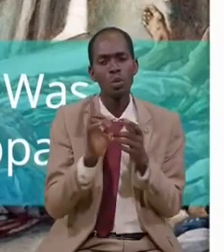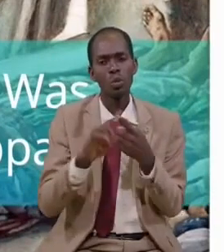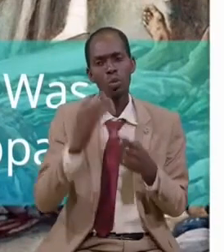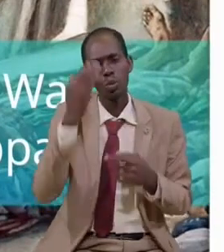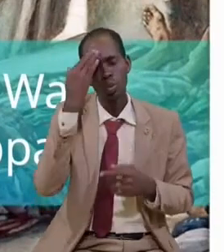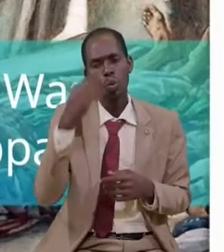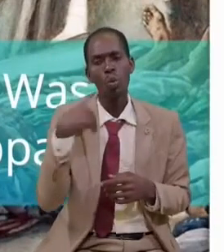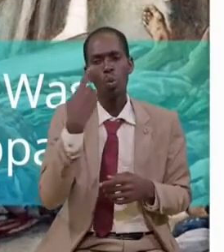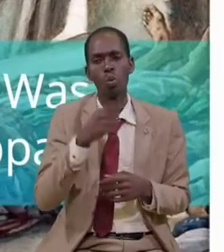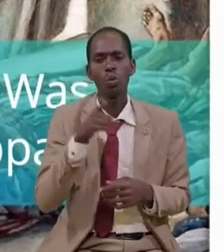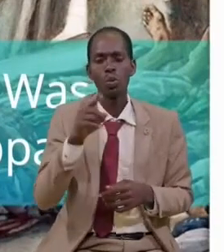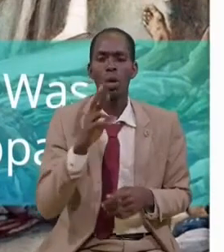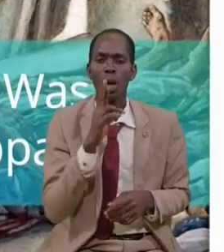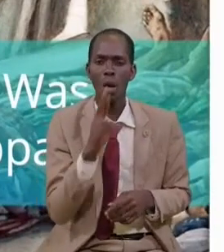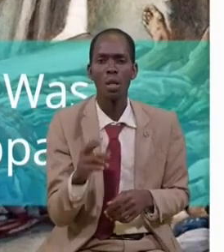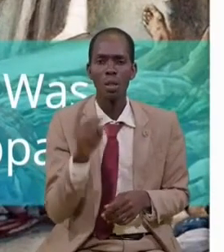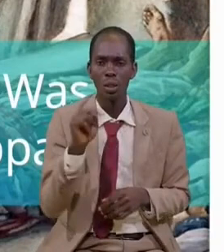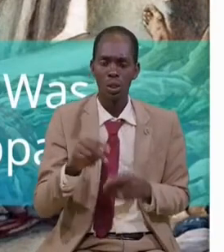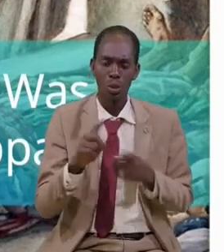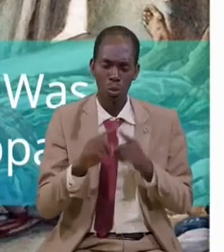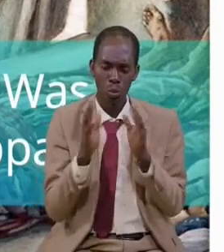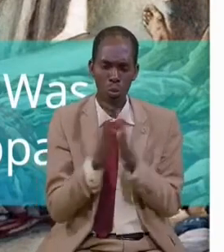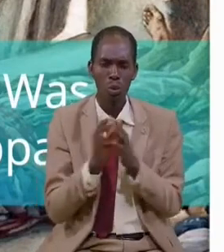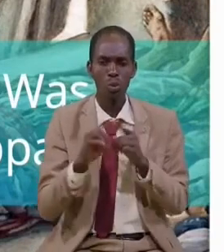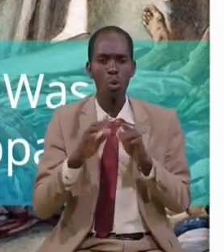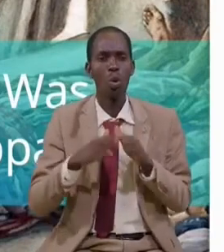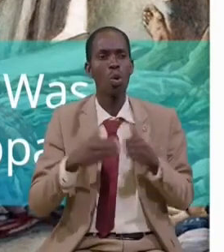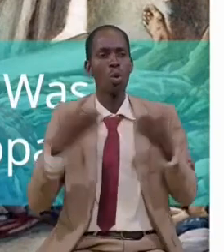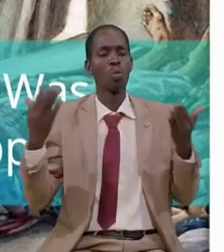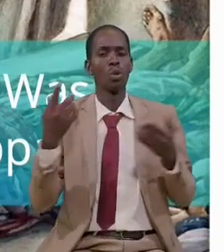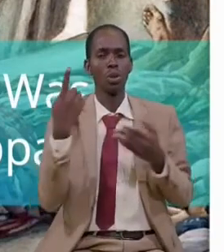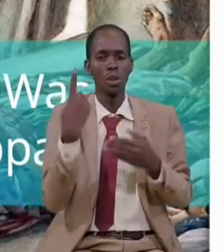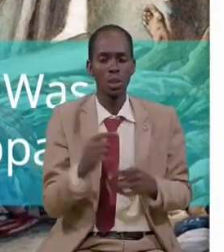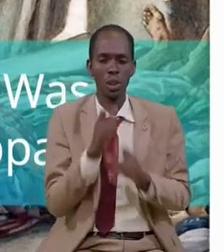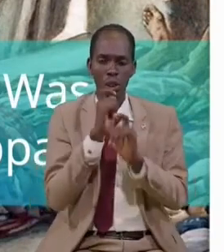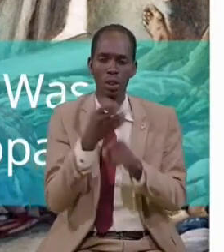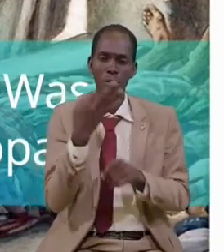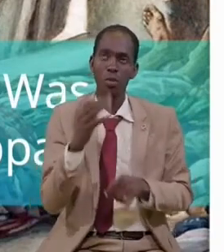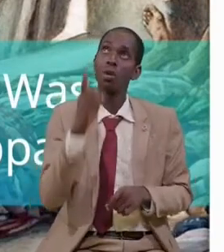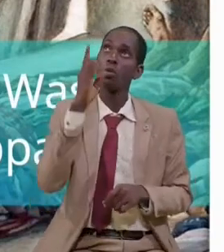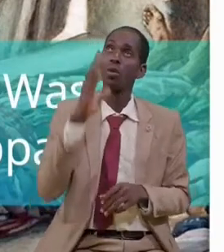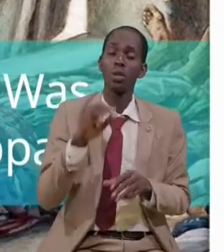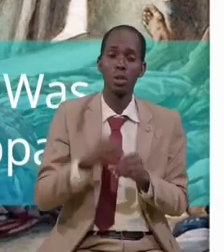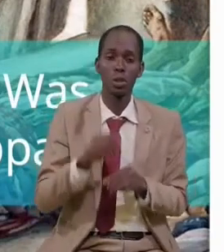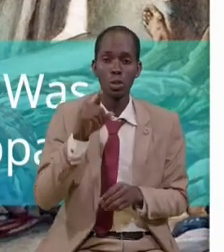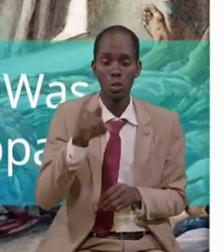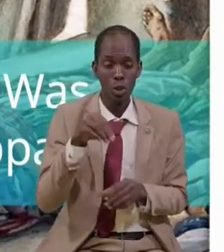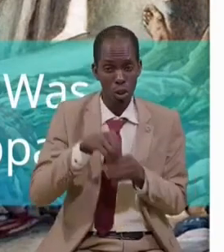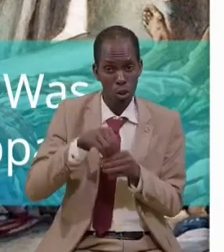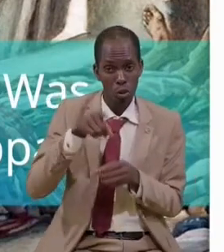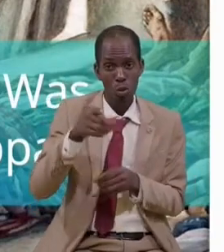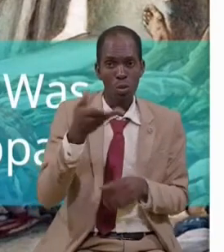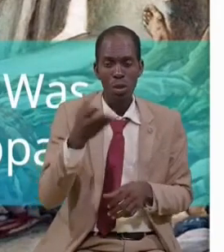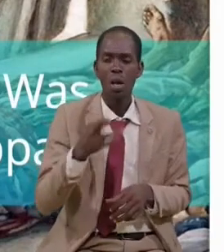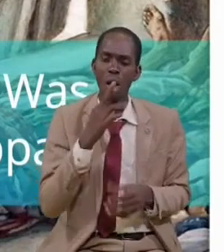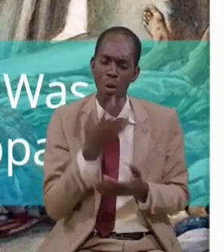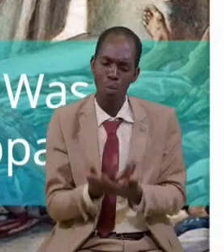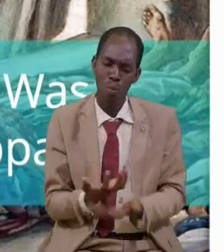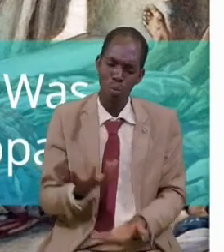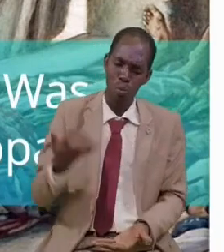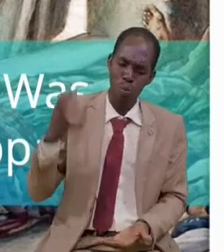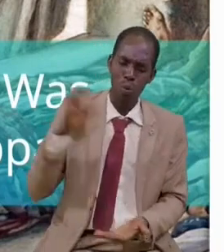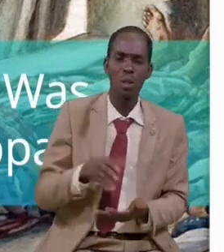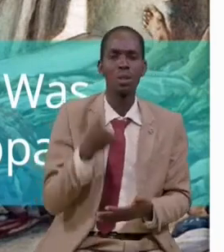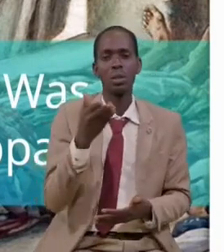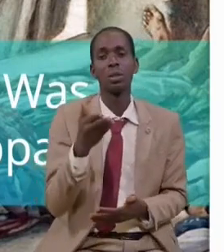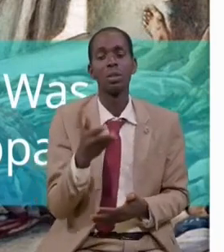pray to unlock the goodness of God in you. Inside you, there is riches, there's wealth. Some of us think the wealth is outside. It's